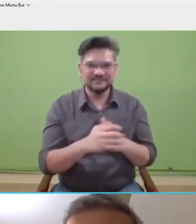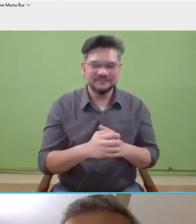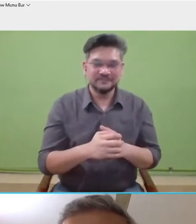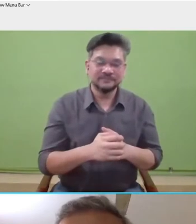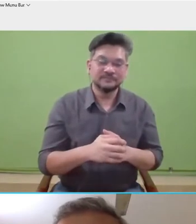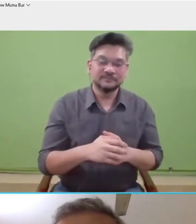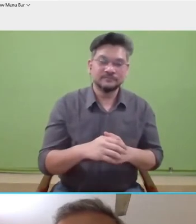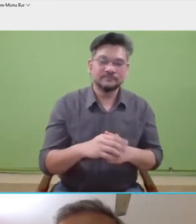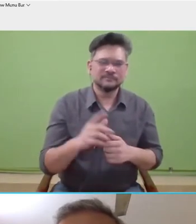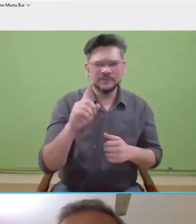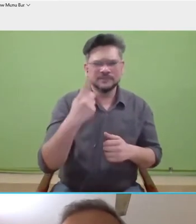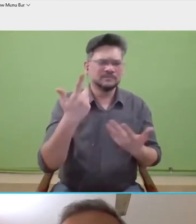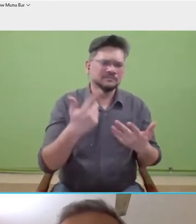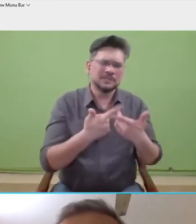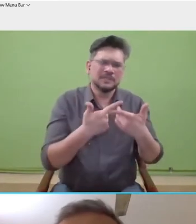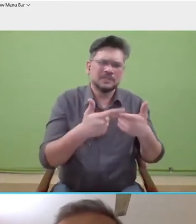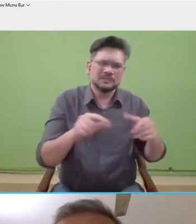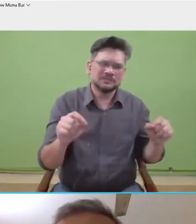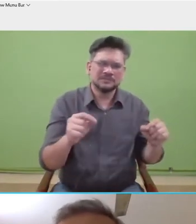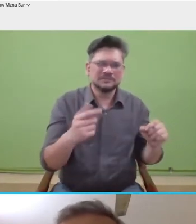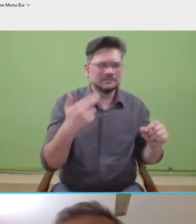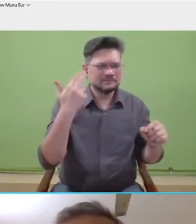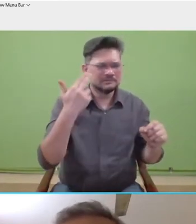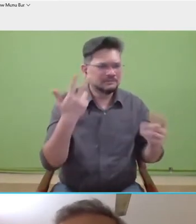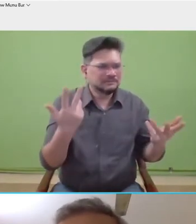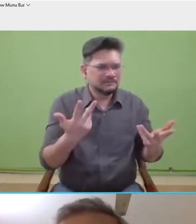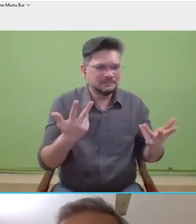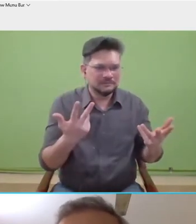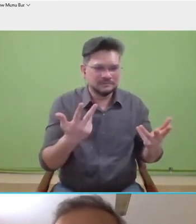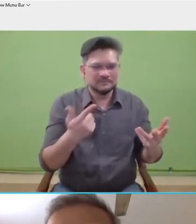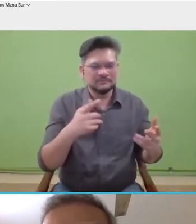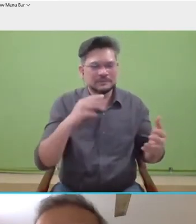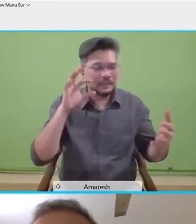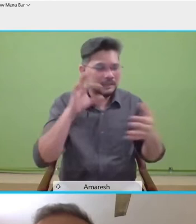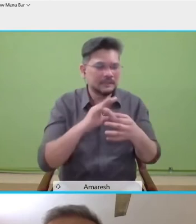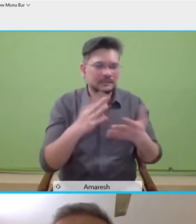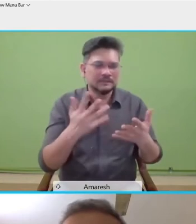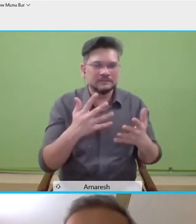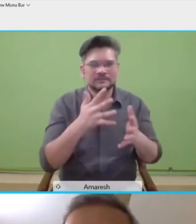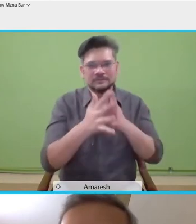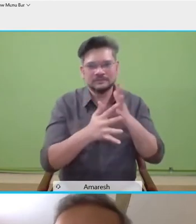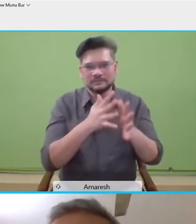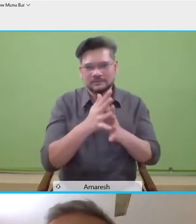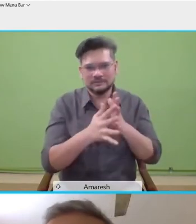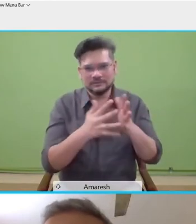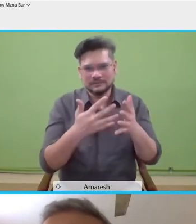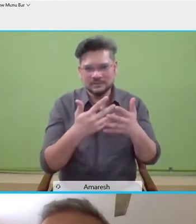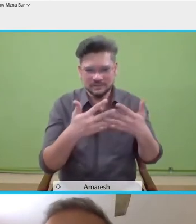at all and the obvious connection is of course sign language and that's also a